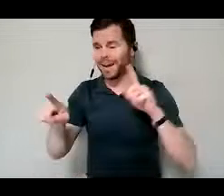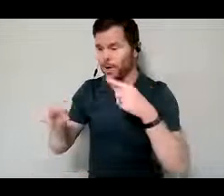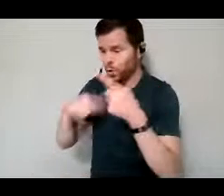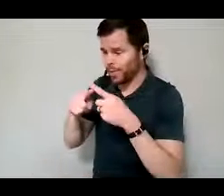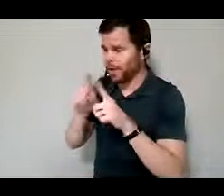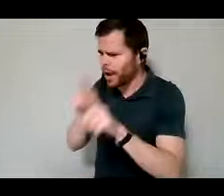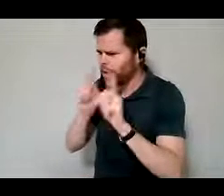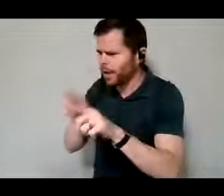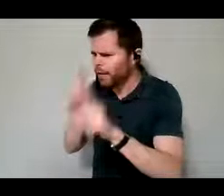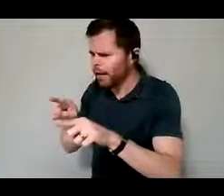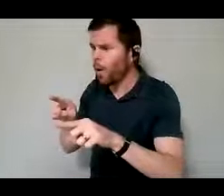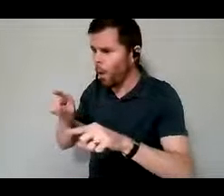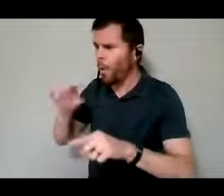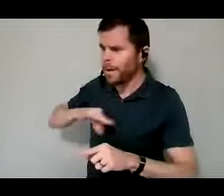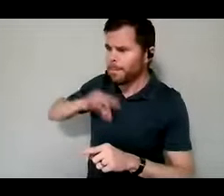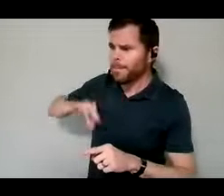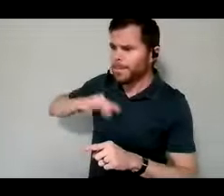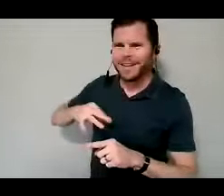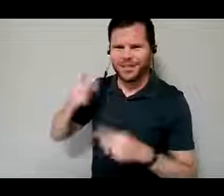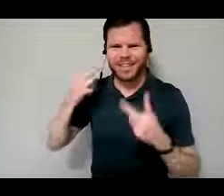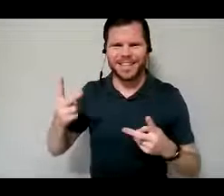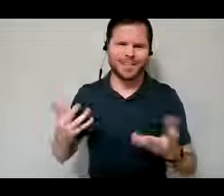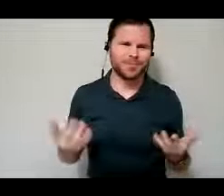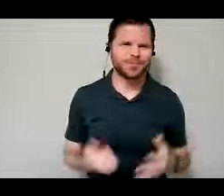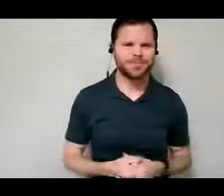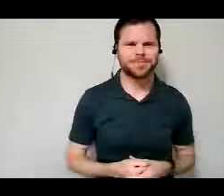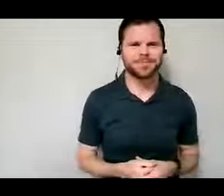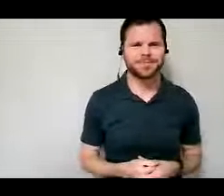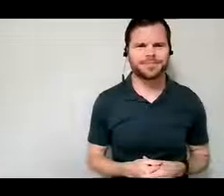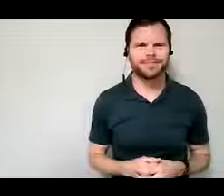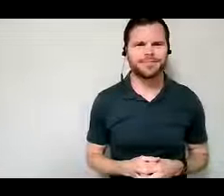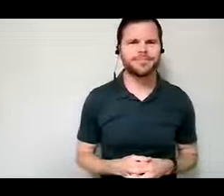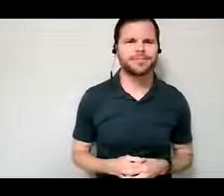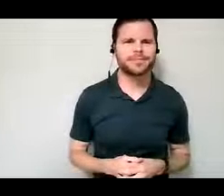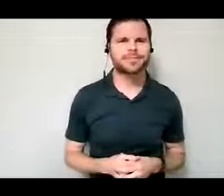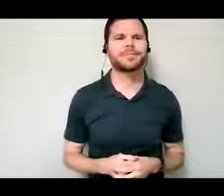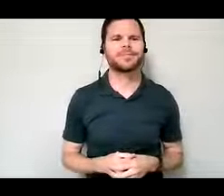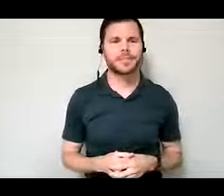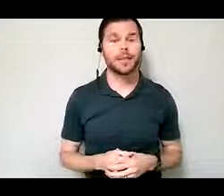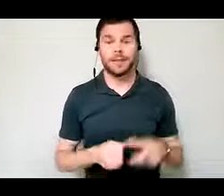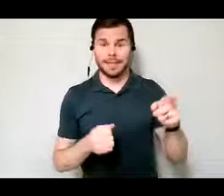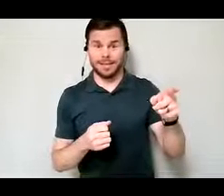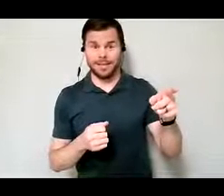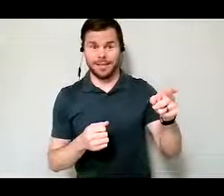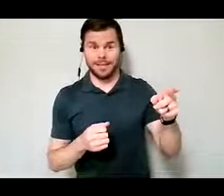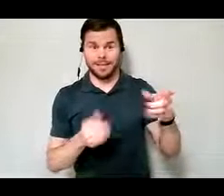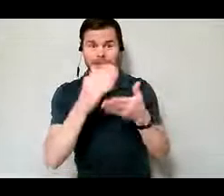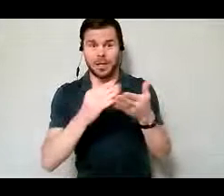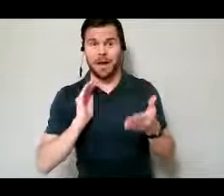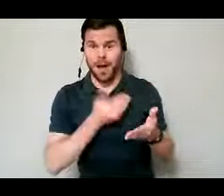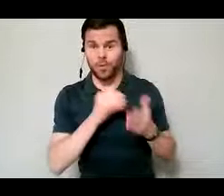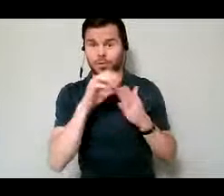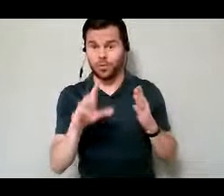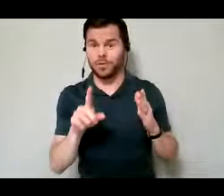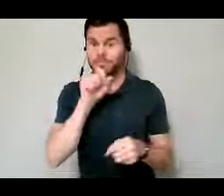that. I think there's another one on the next slide too. Oh, this is some of our students' responses. Help me improve my grades,